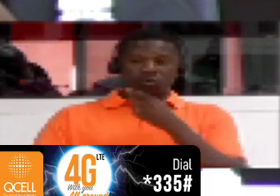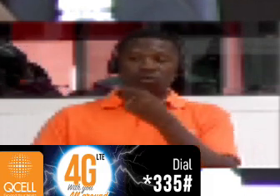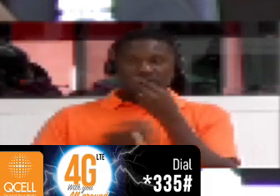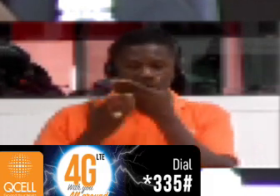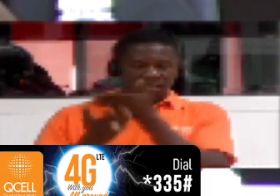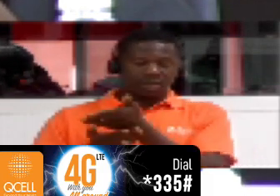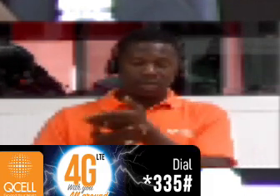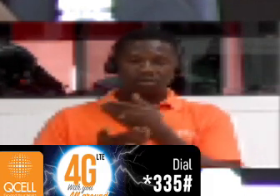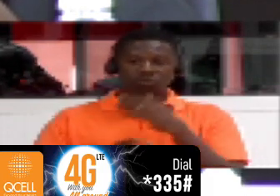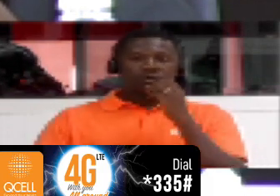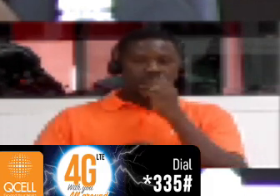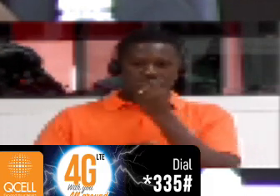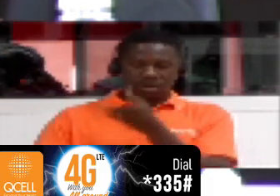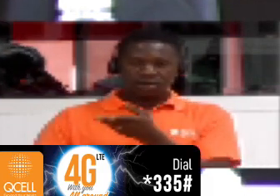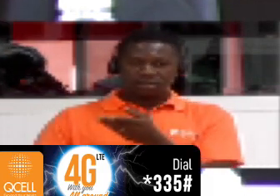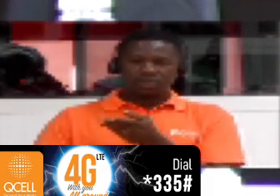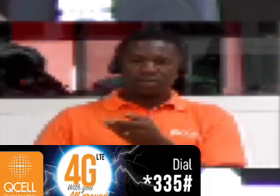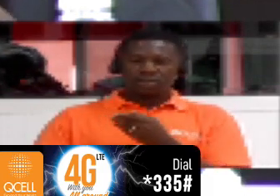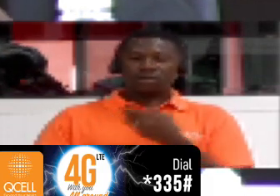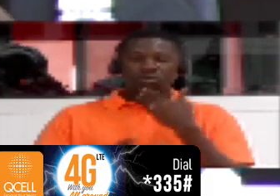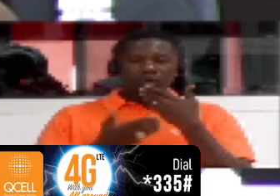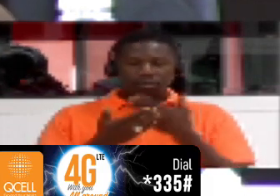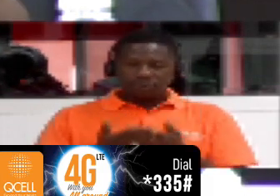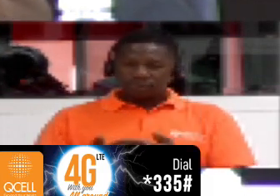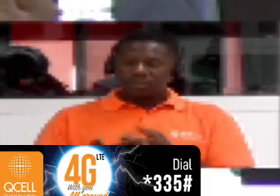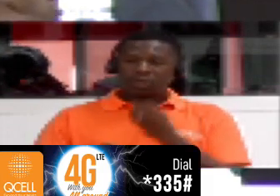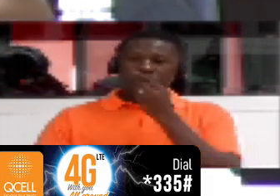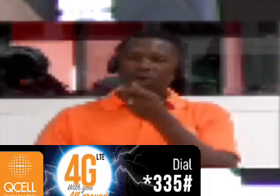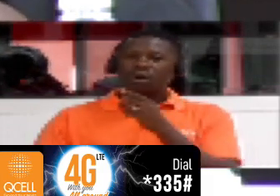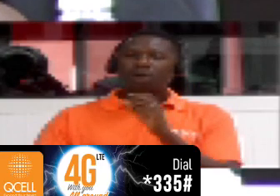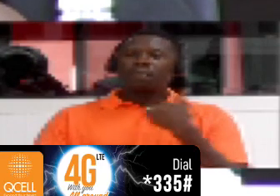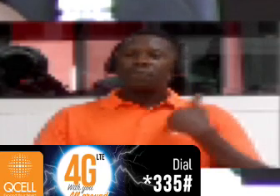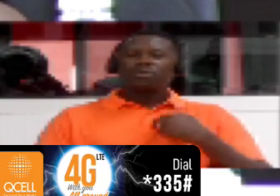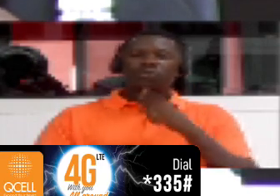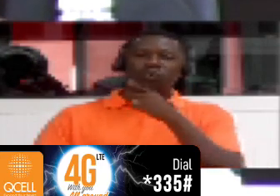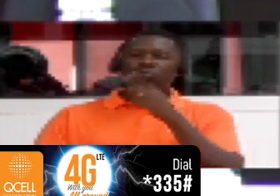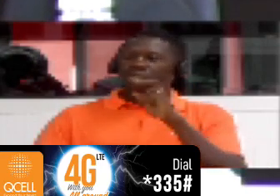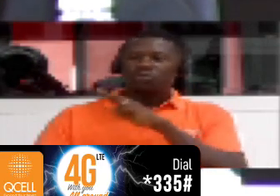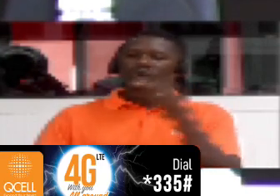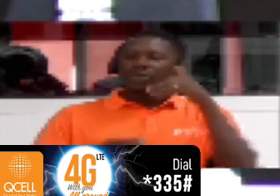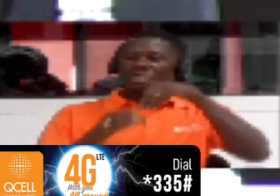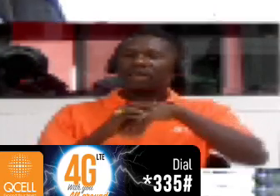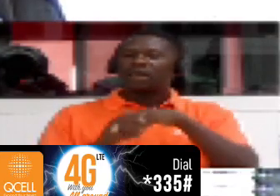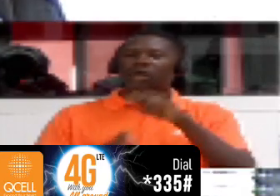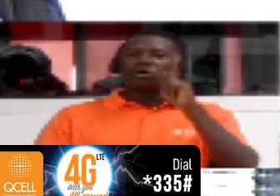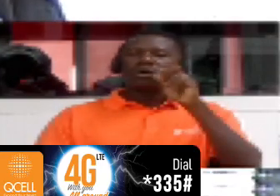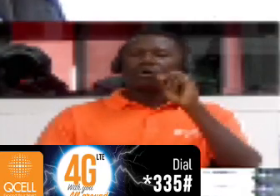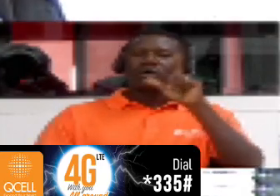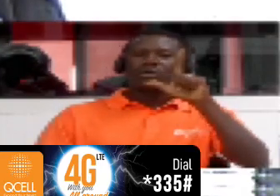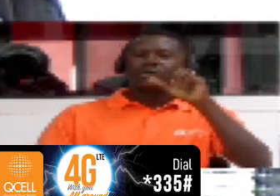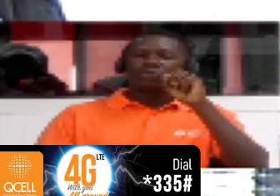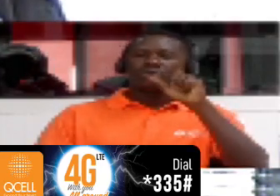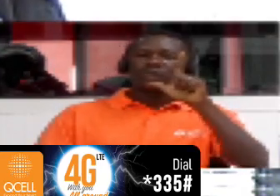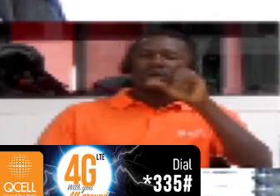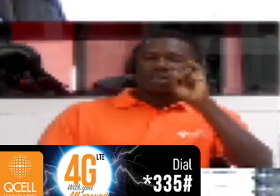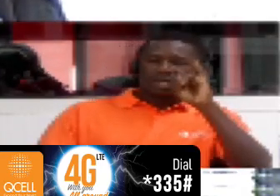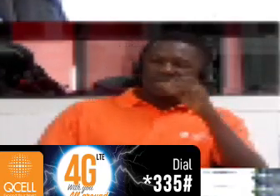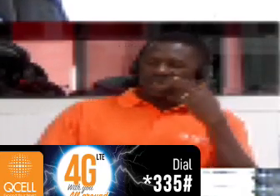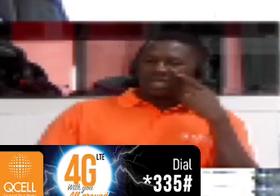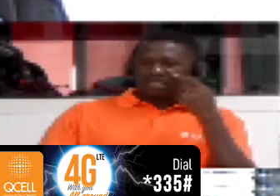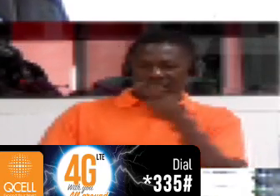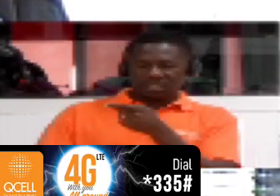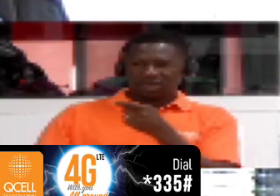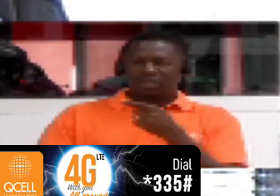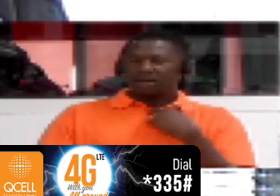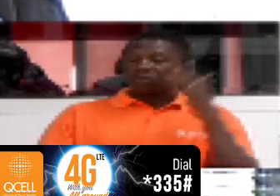fo. Can you please mention those who weren't present as far as you recall? Akoy hakilo sibula menna menu mannaje wulung